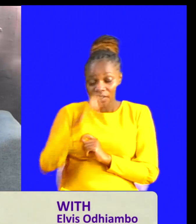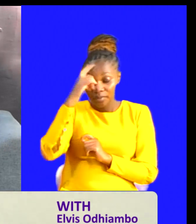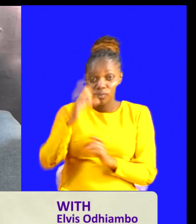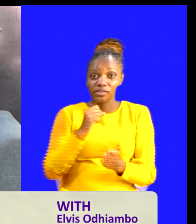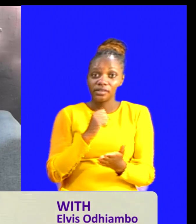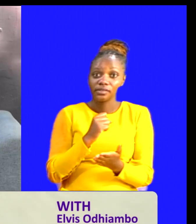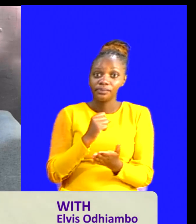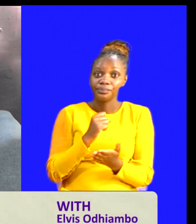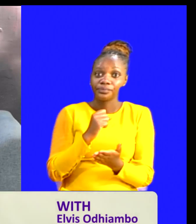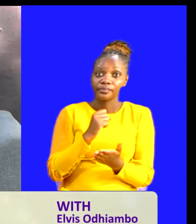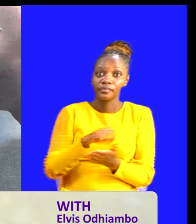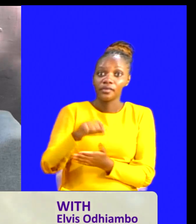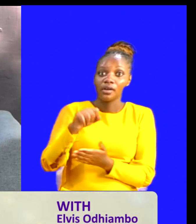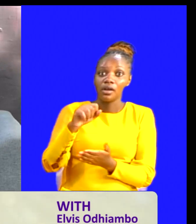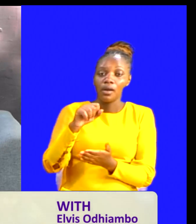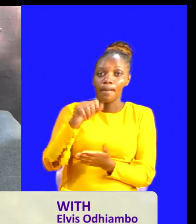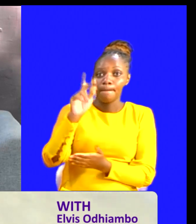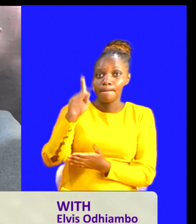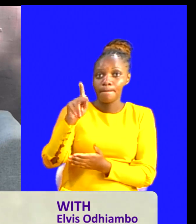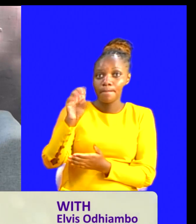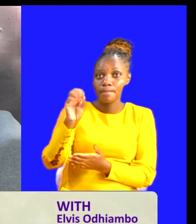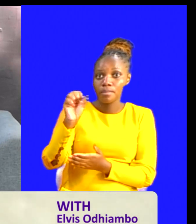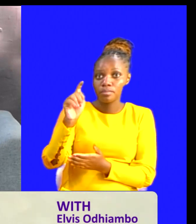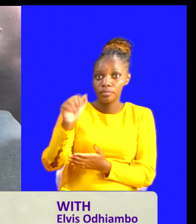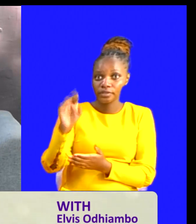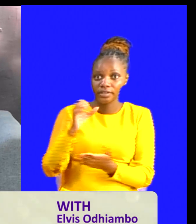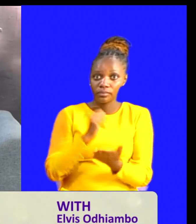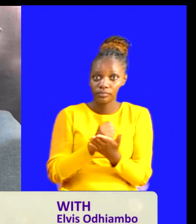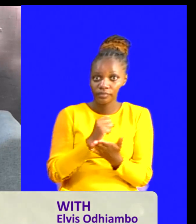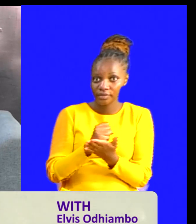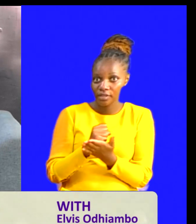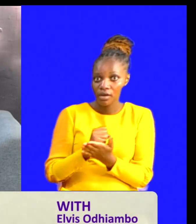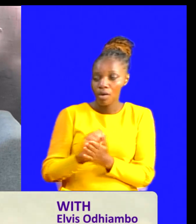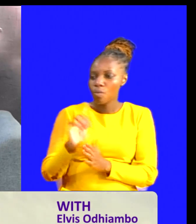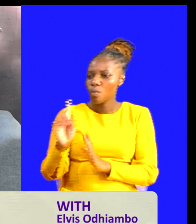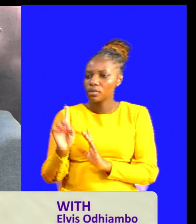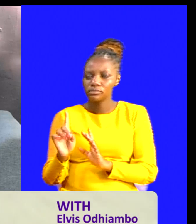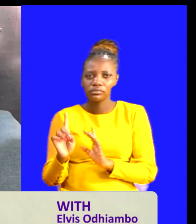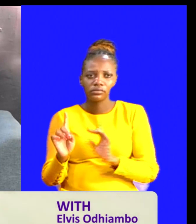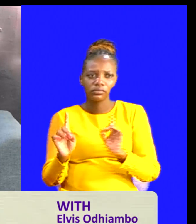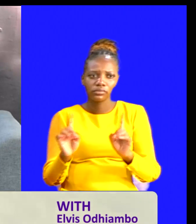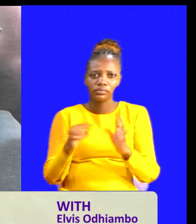Rangers, yes, it was a slender goal, 1-0 win for Poster Rangers, but credits to